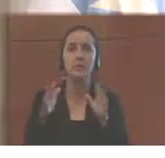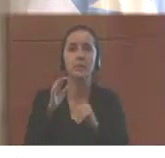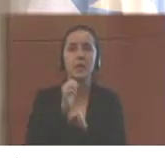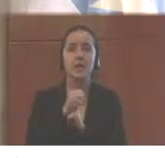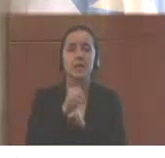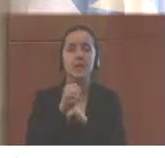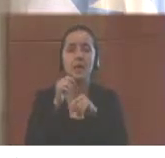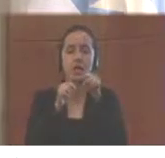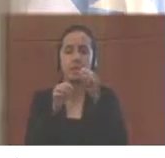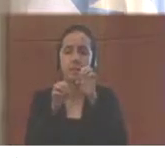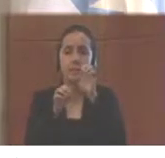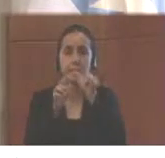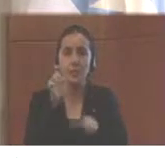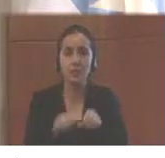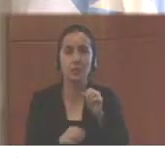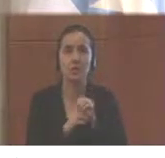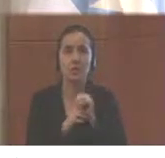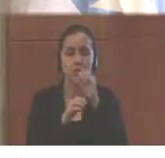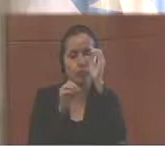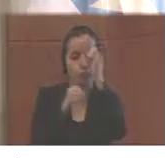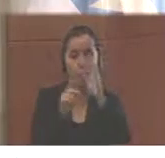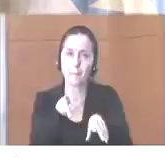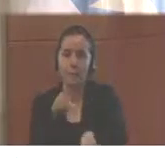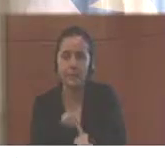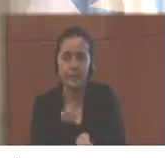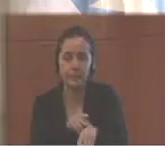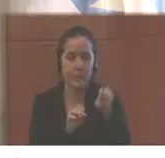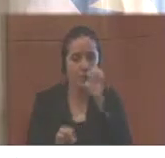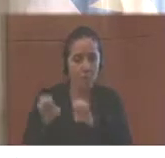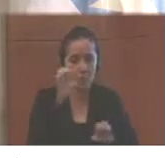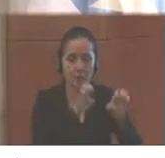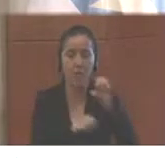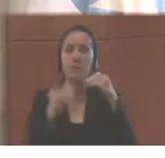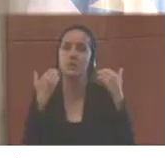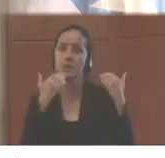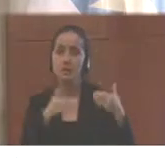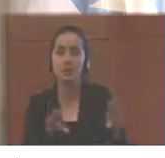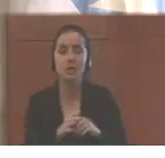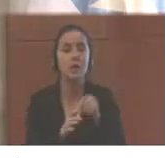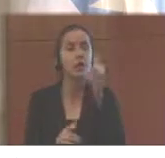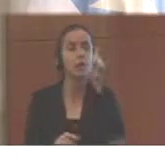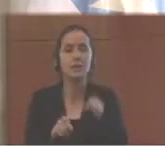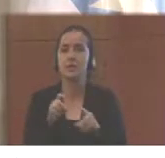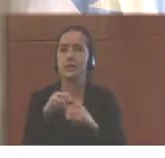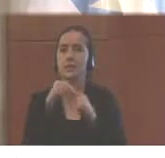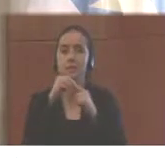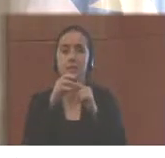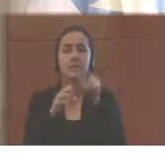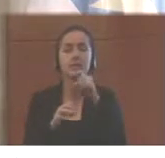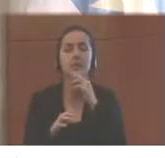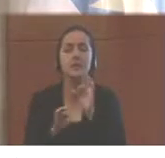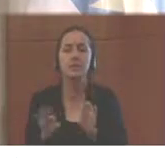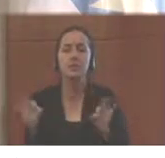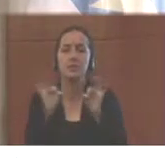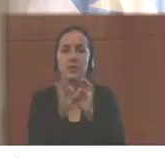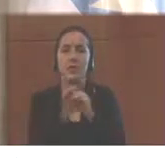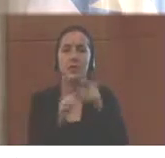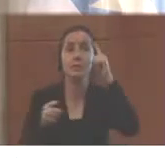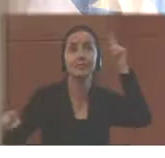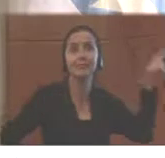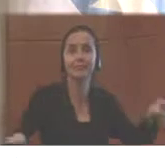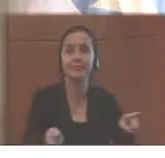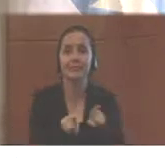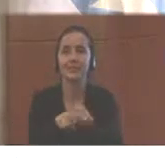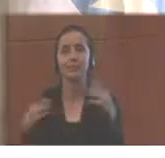needs populations. We have developed stronger strategic alliances. We have increased the situational awareness on a